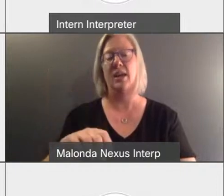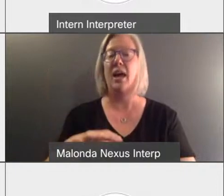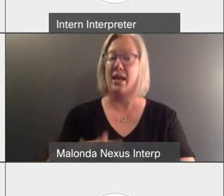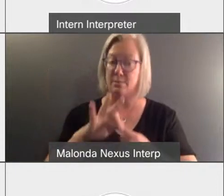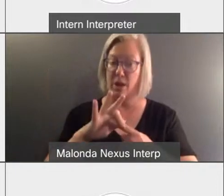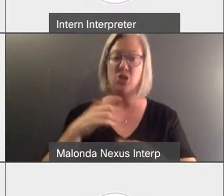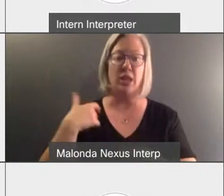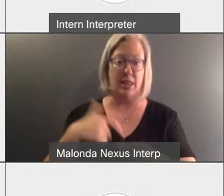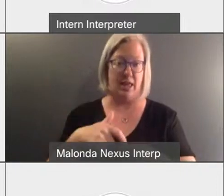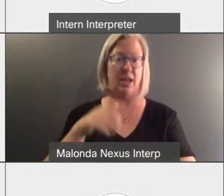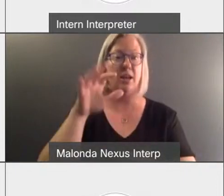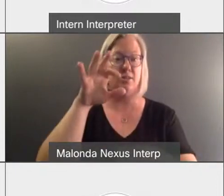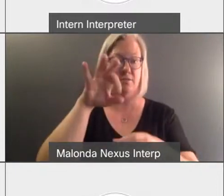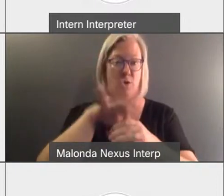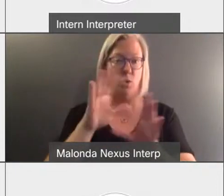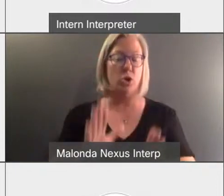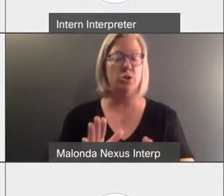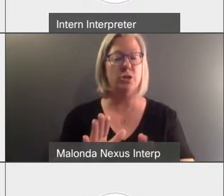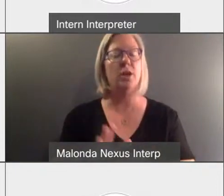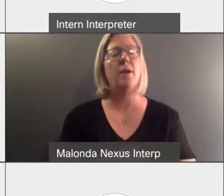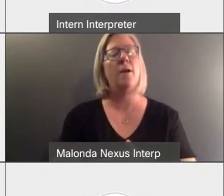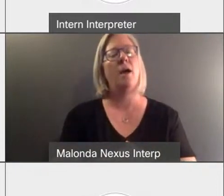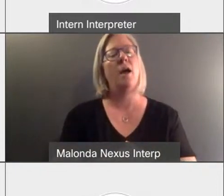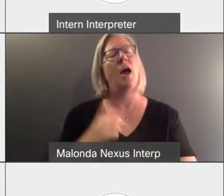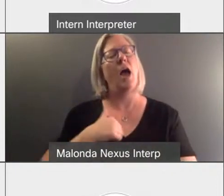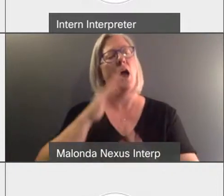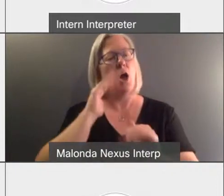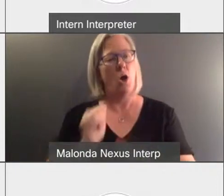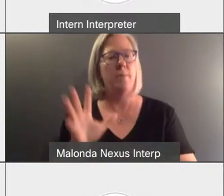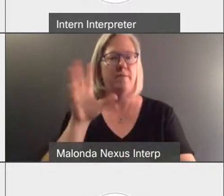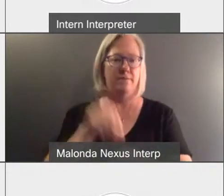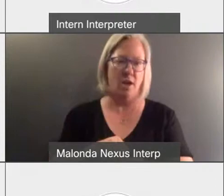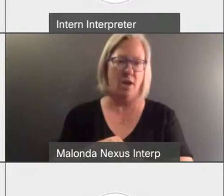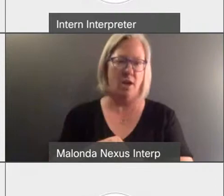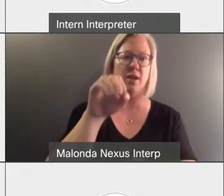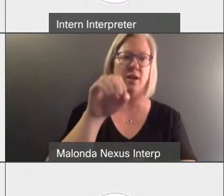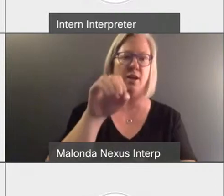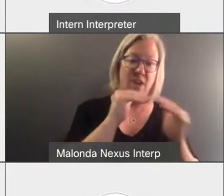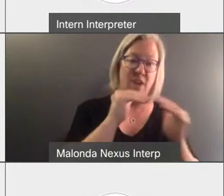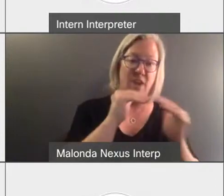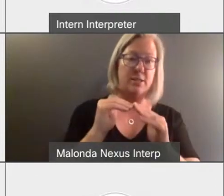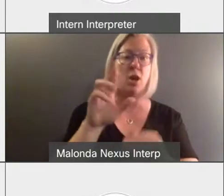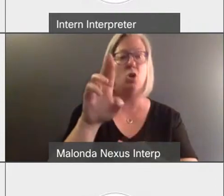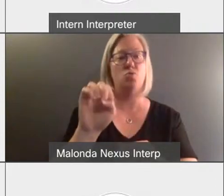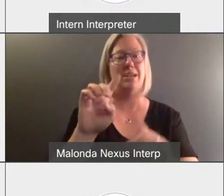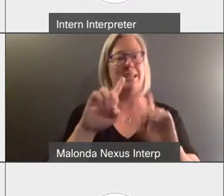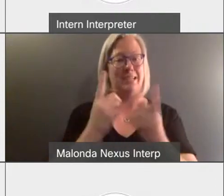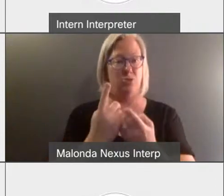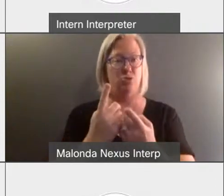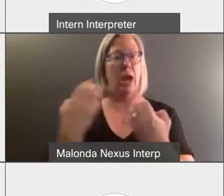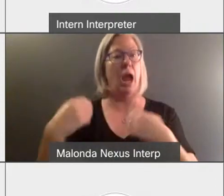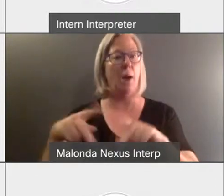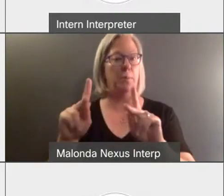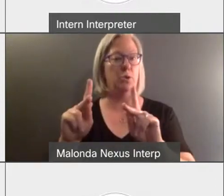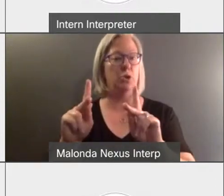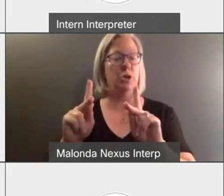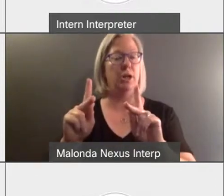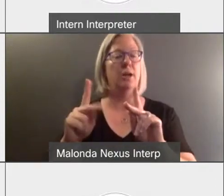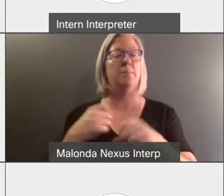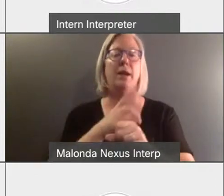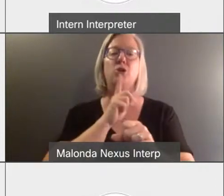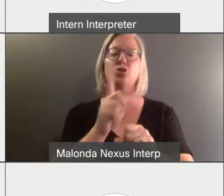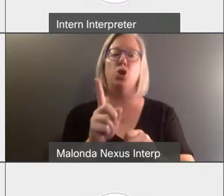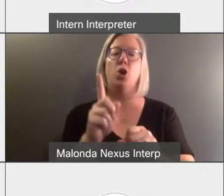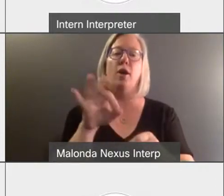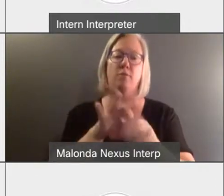these values, I'd hope, include equity and justice and fairness. Redistricting is an opportunity to ensure that voters in Kansas